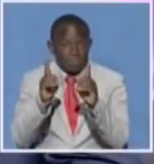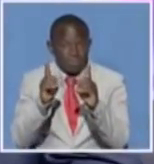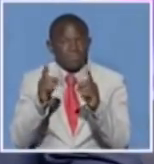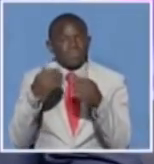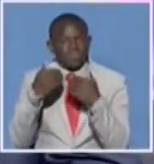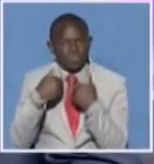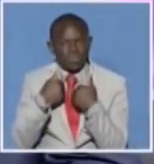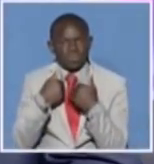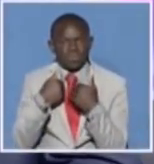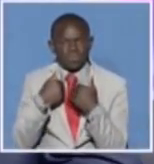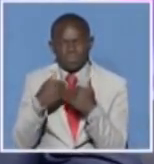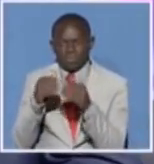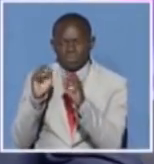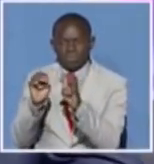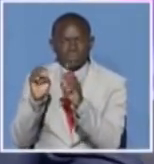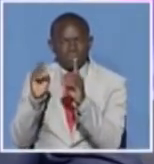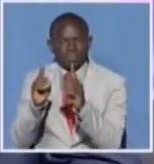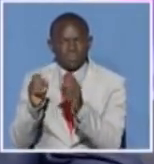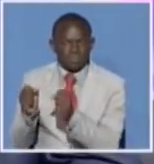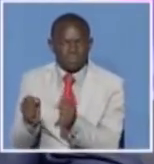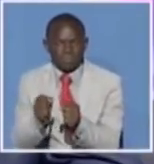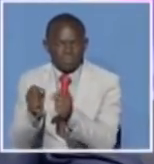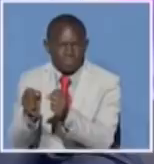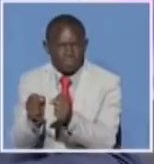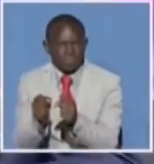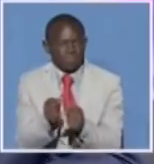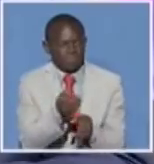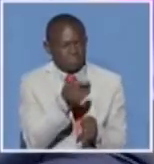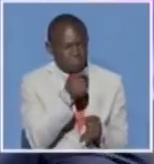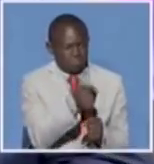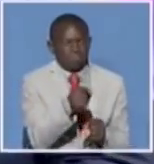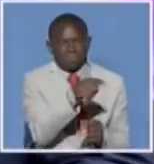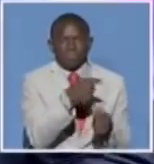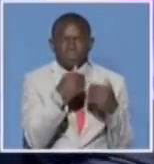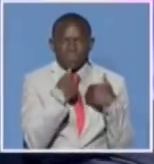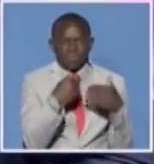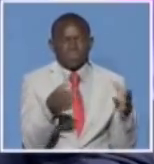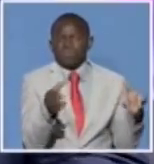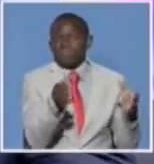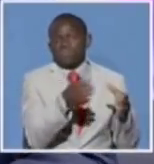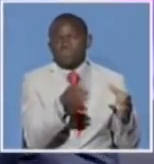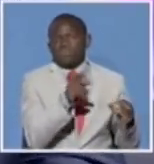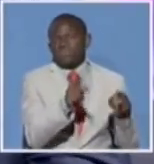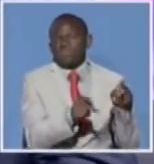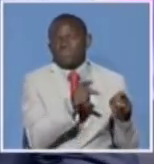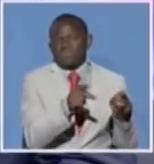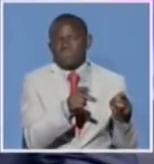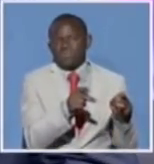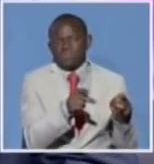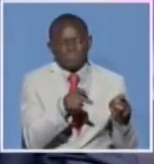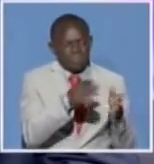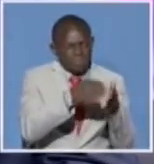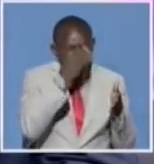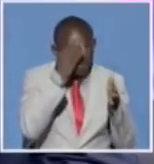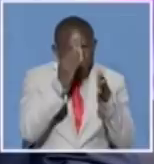learners, teachers, the workers, they live in the community as well. So